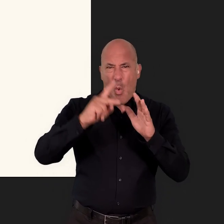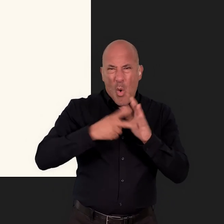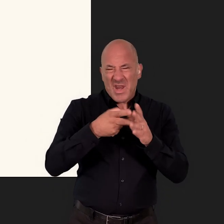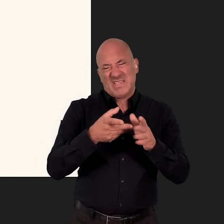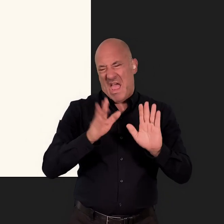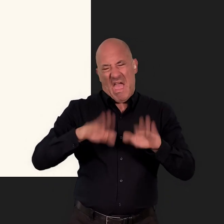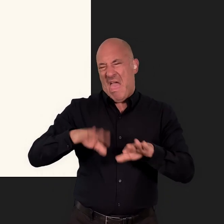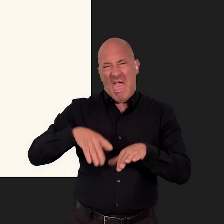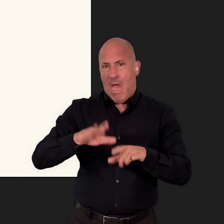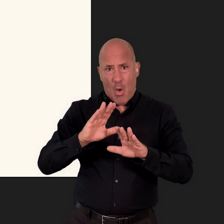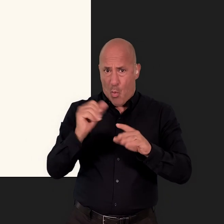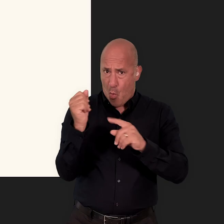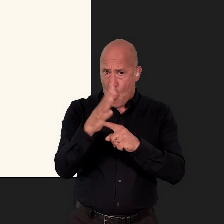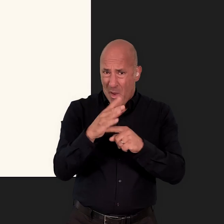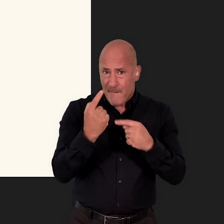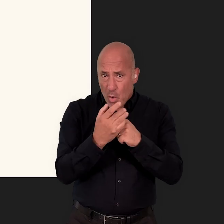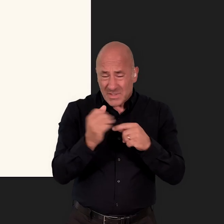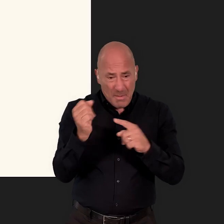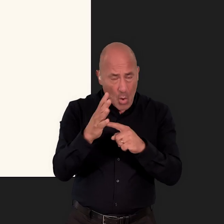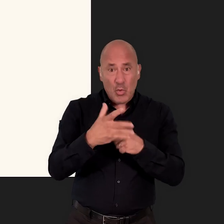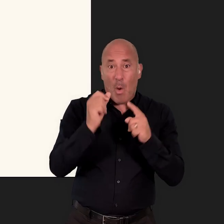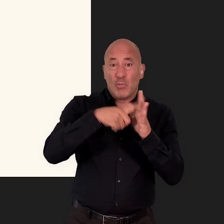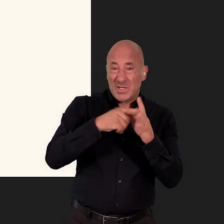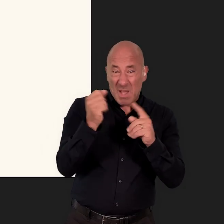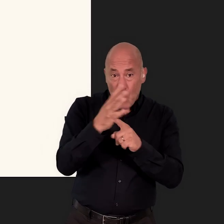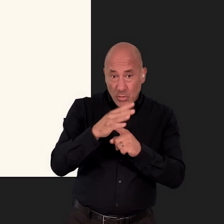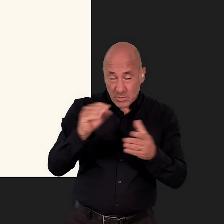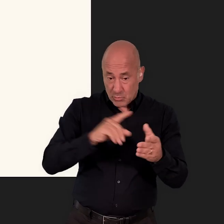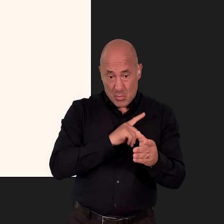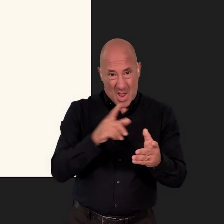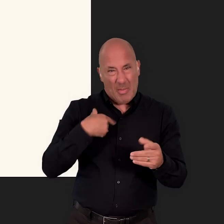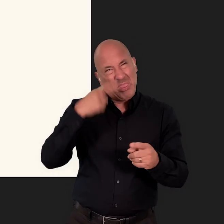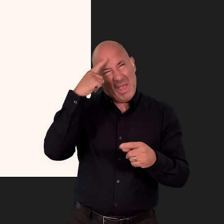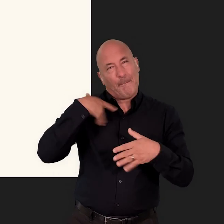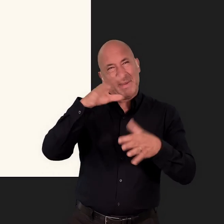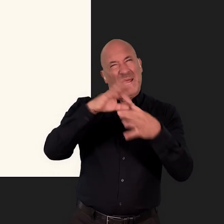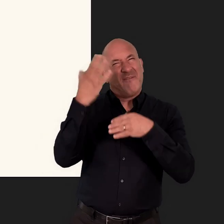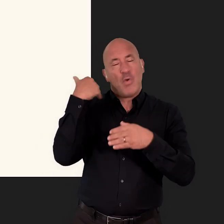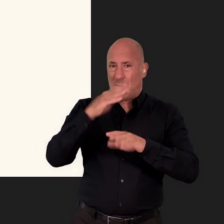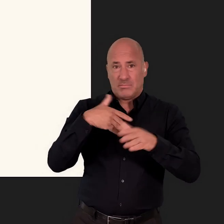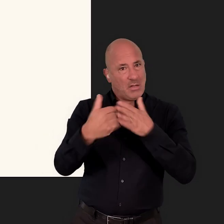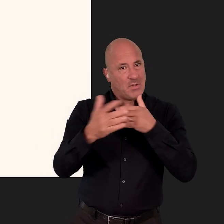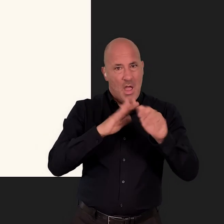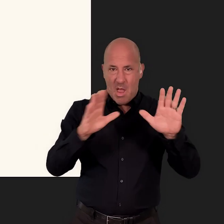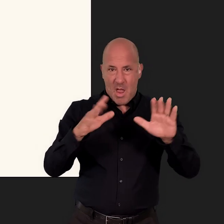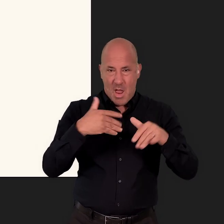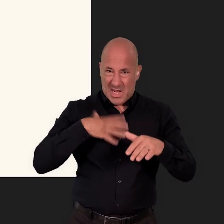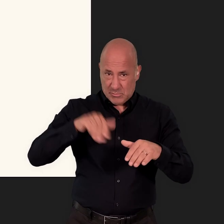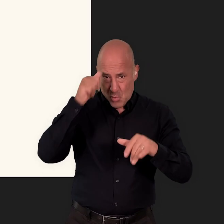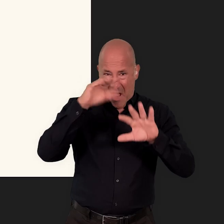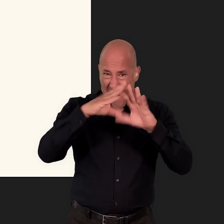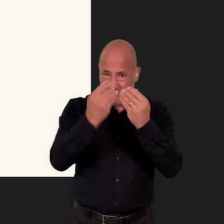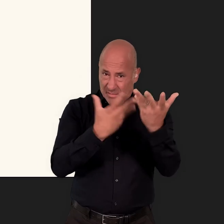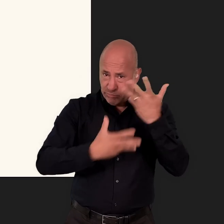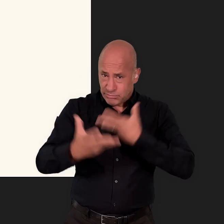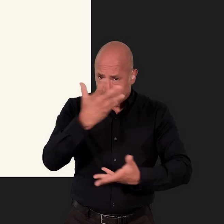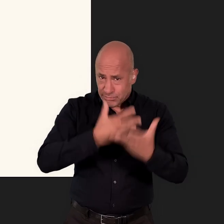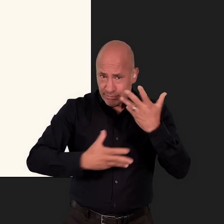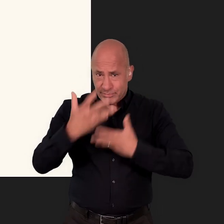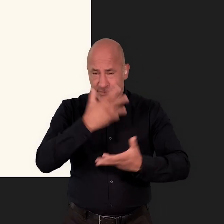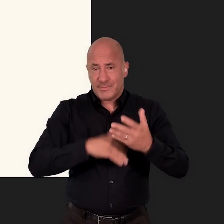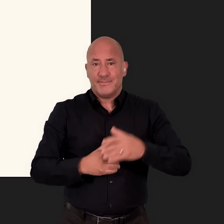key information about your organisation or project because we have worked with you before. Tell us everything we need to know.